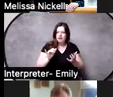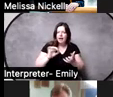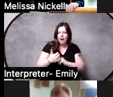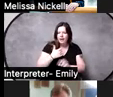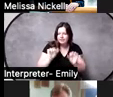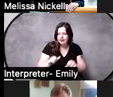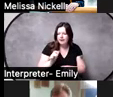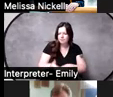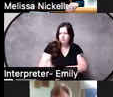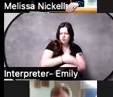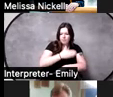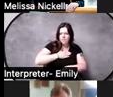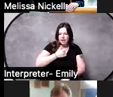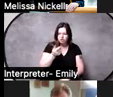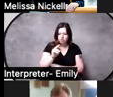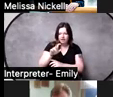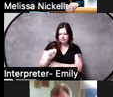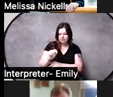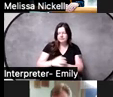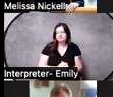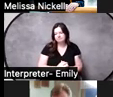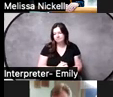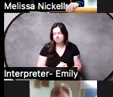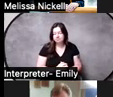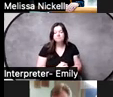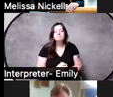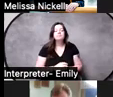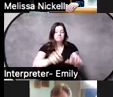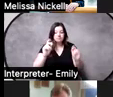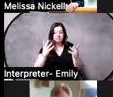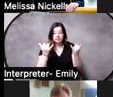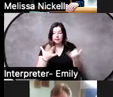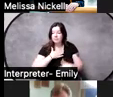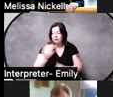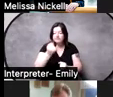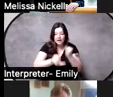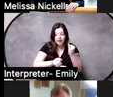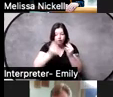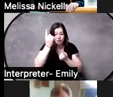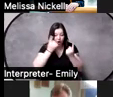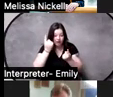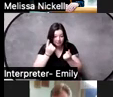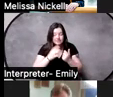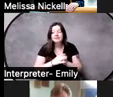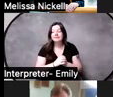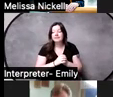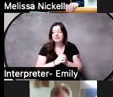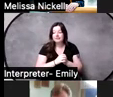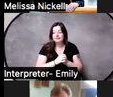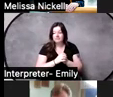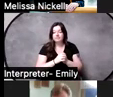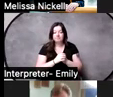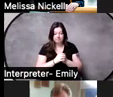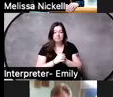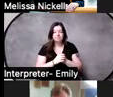grantsmanship. Okay, so my final thoughts, getting reviews back on a grant